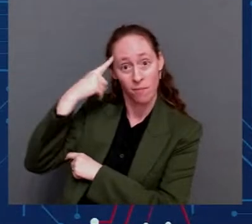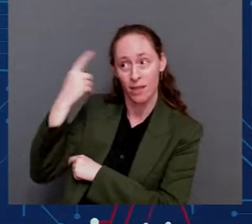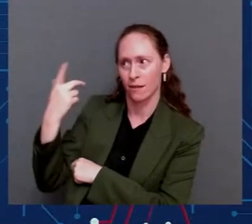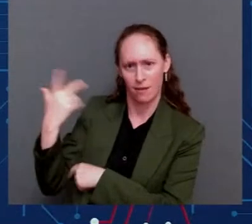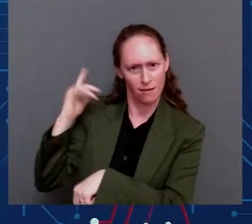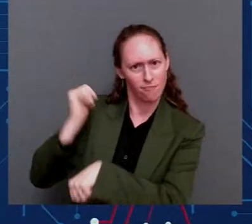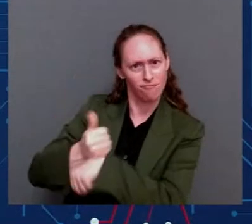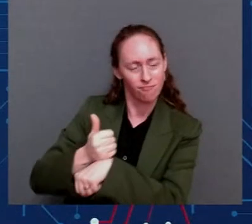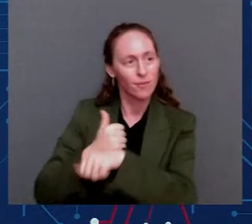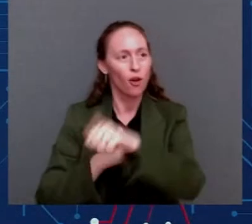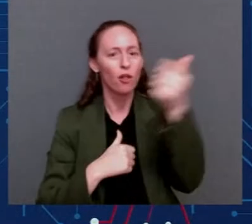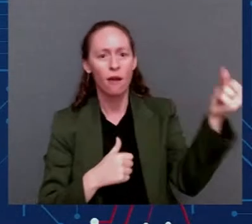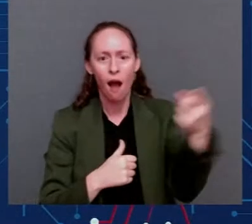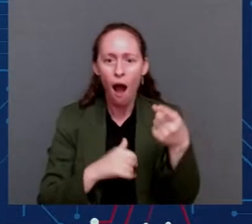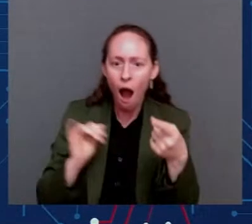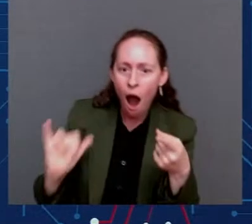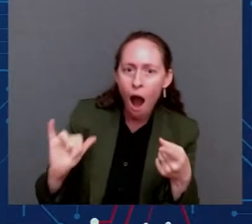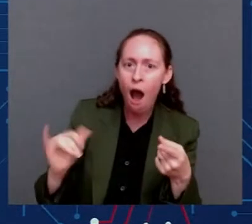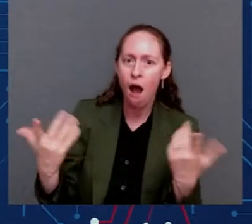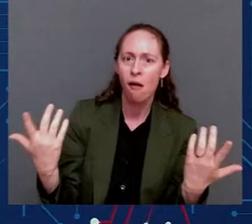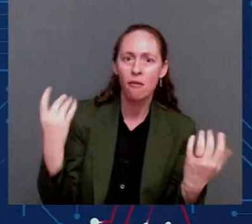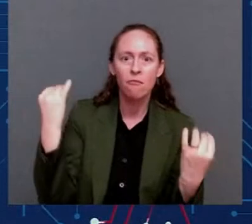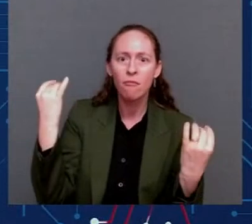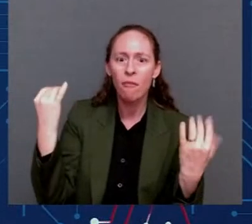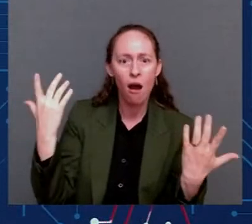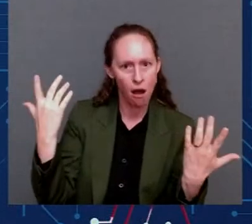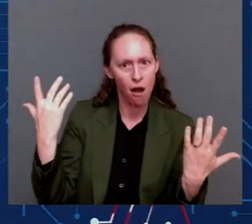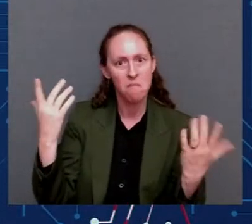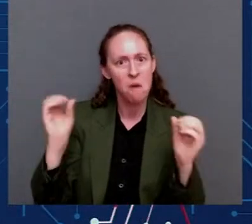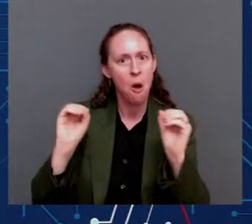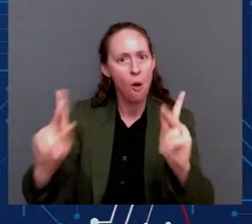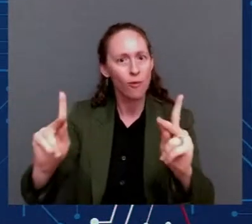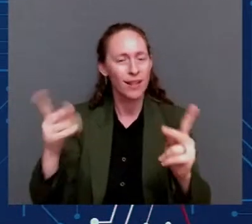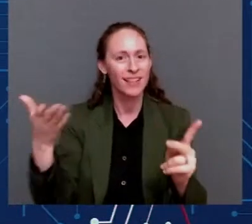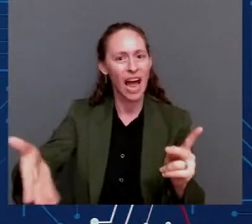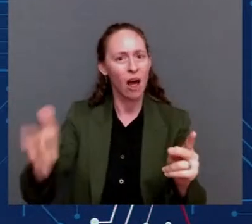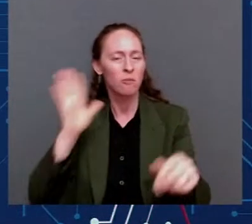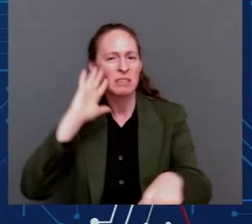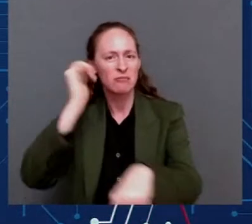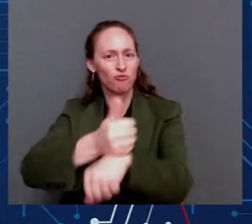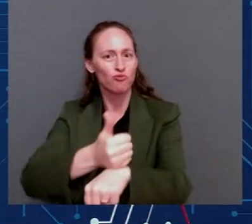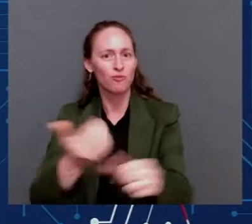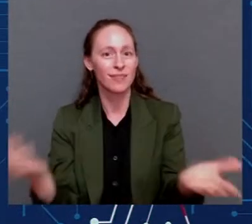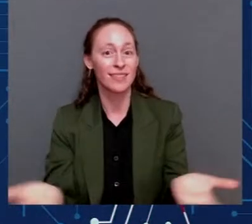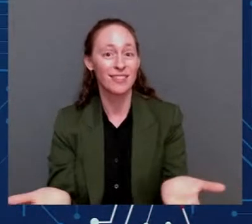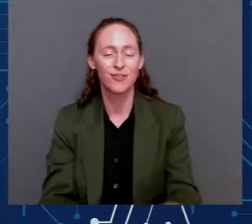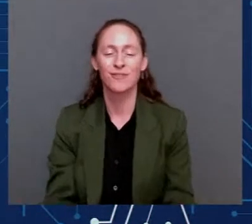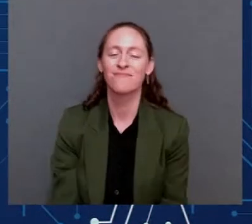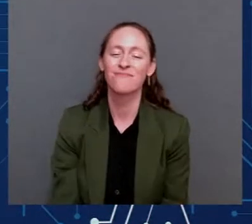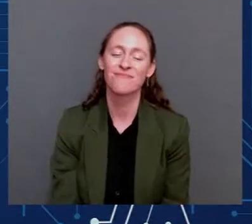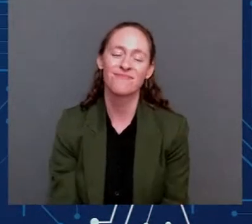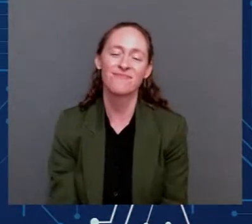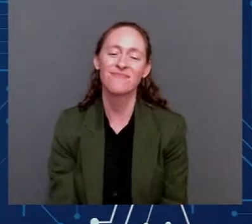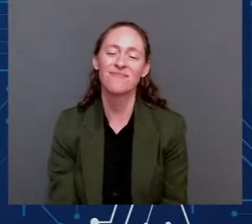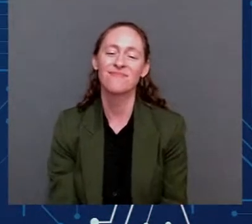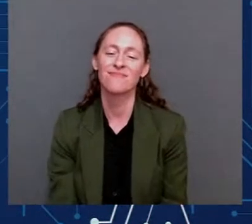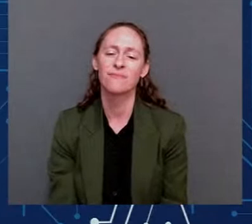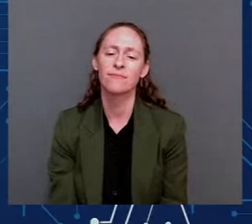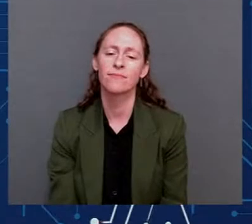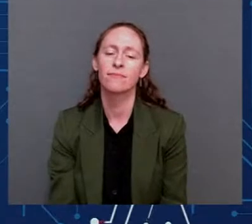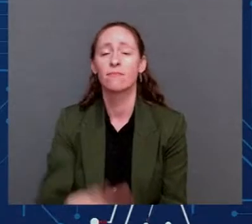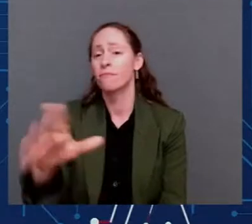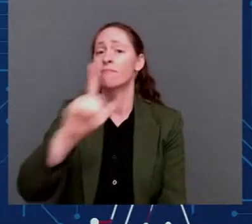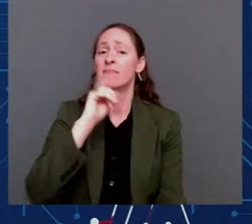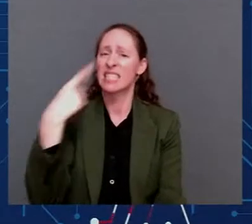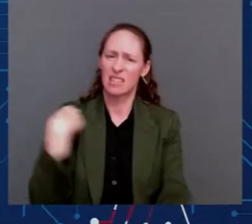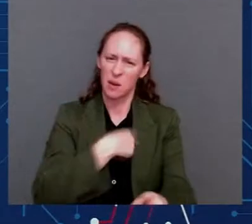American semiconductor manufacturing industry to support manufacturing in this country in the long term. This helps secure